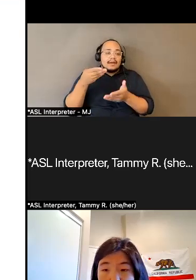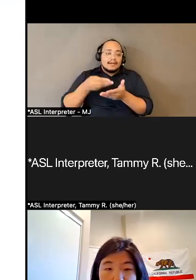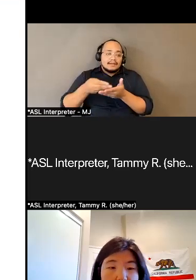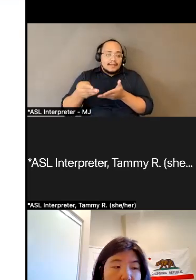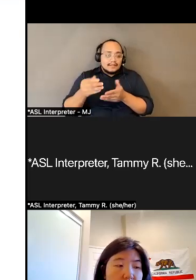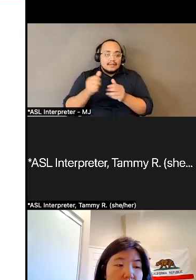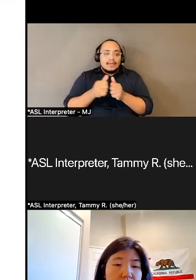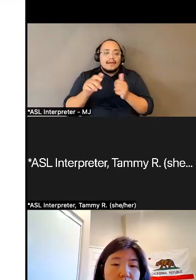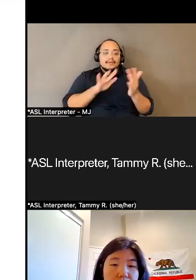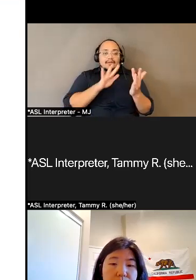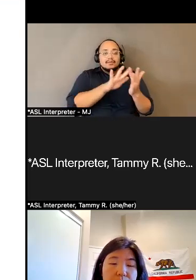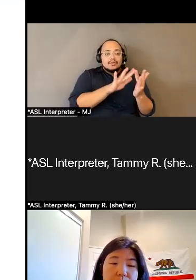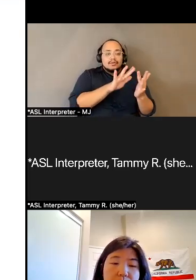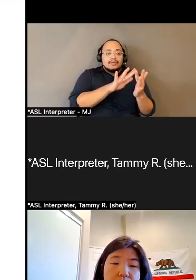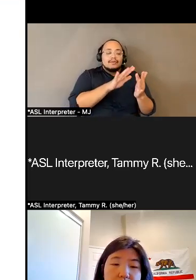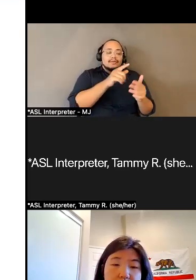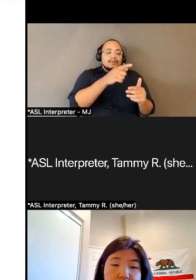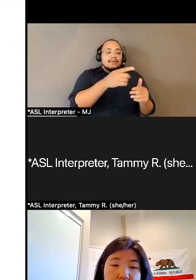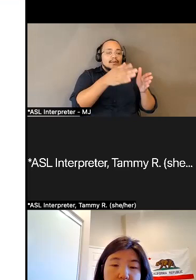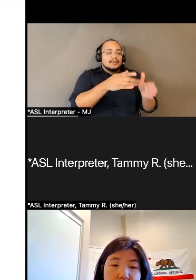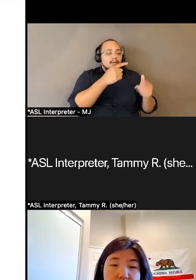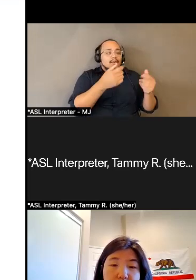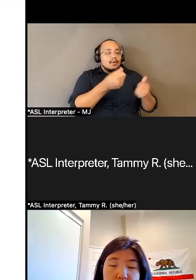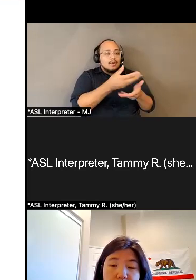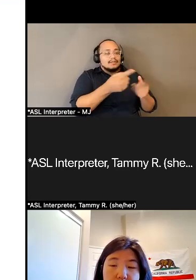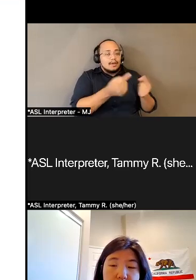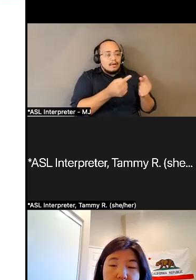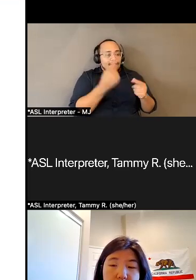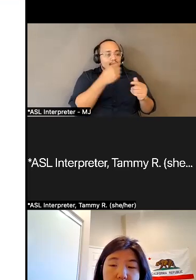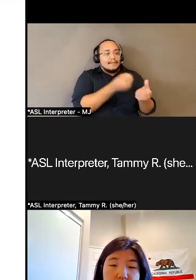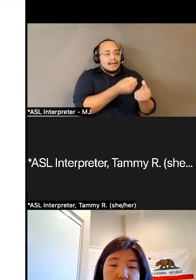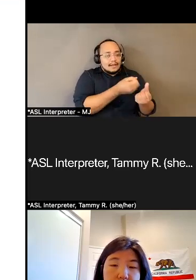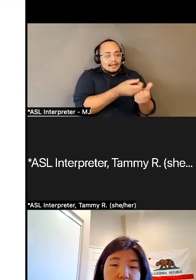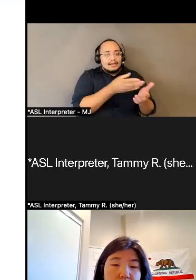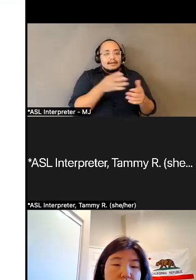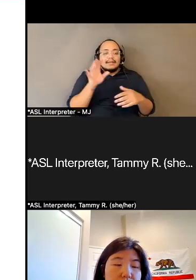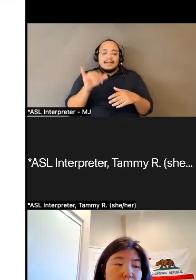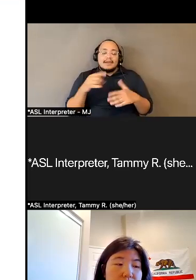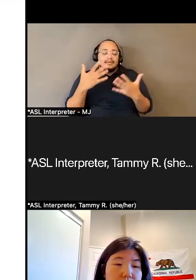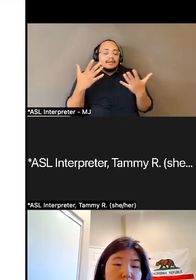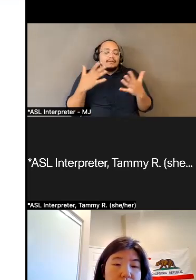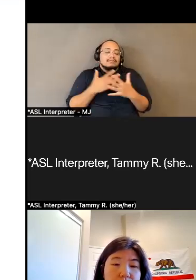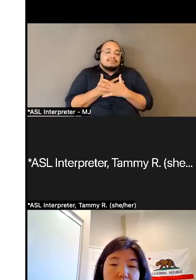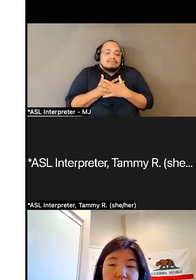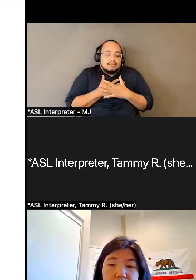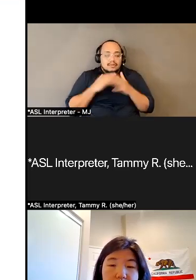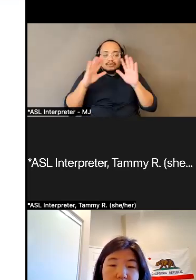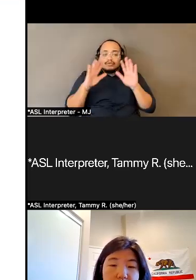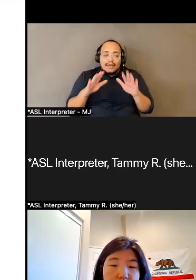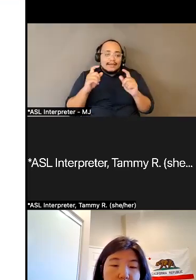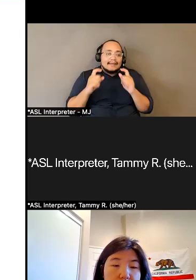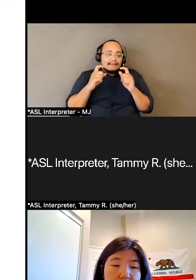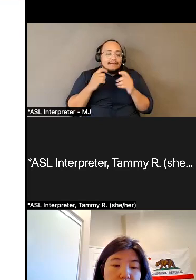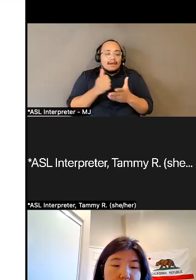without reaching out to my harm doer for financial support. That alone is an indescribable gift. It was also a huge help to my